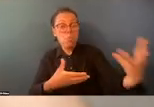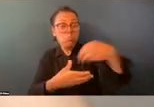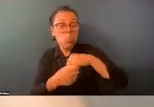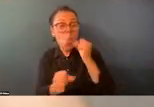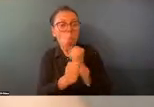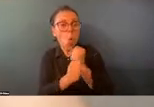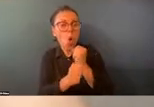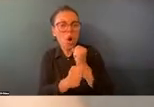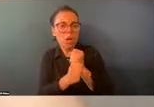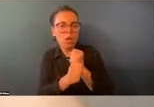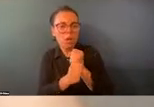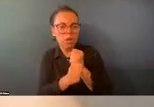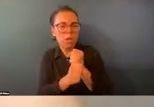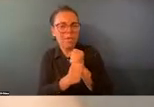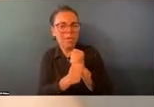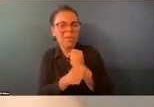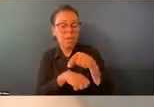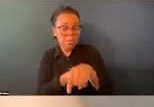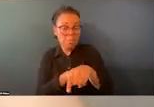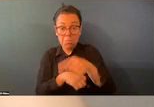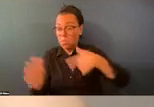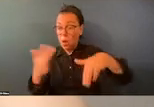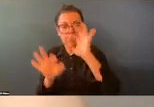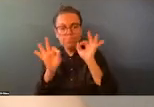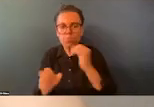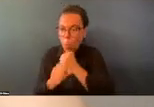consumptions, sales, and export.